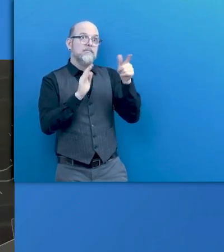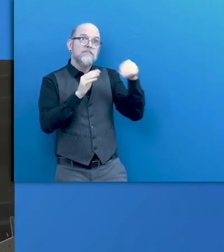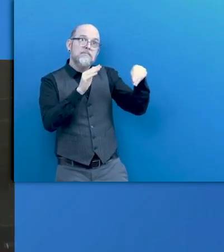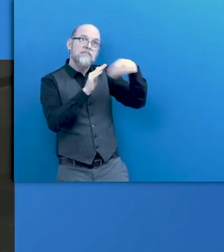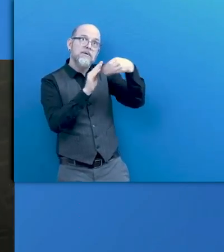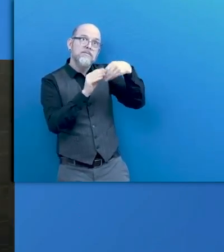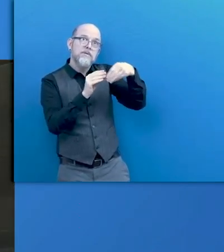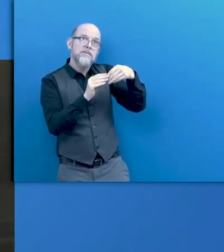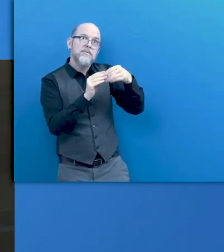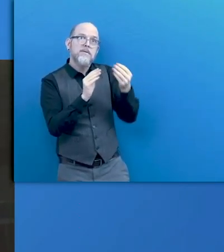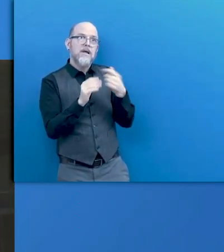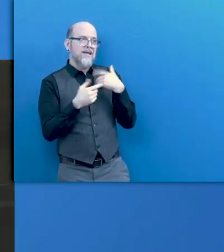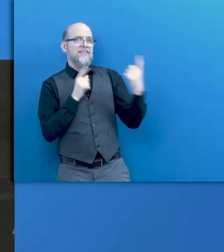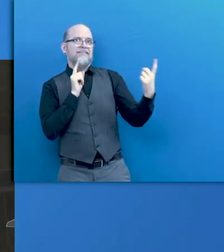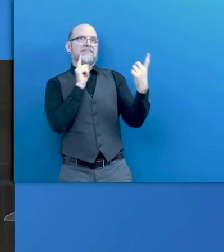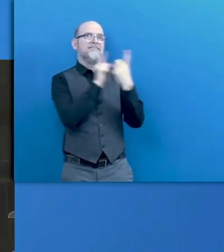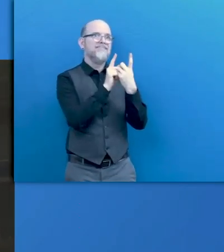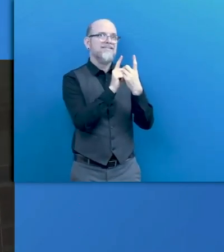knowledge.